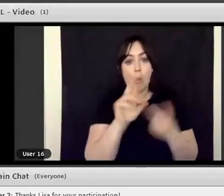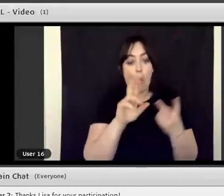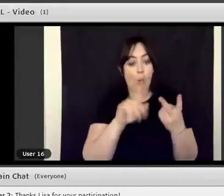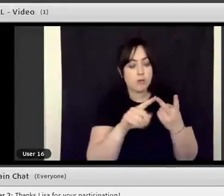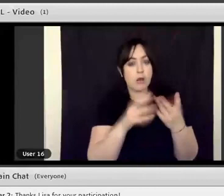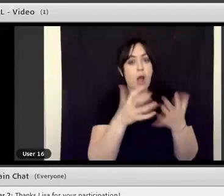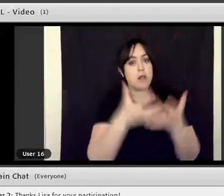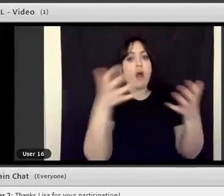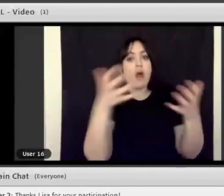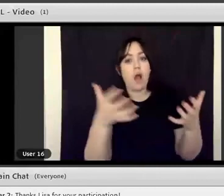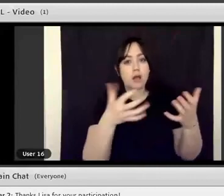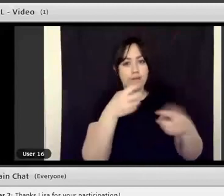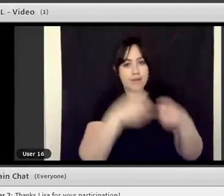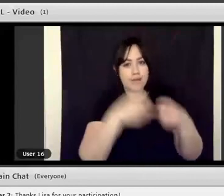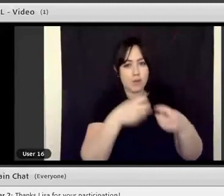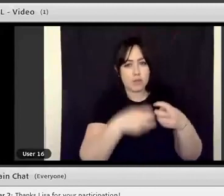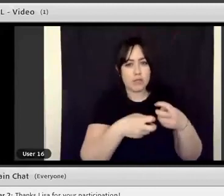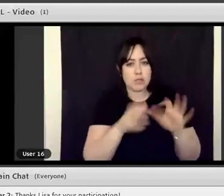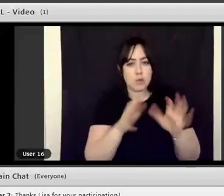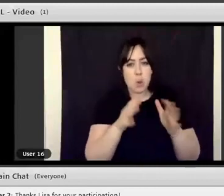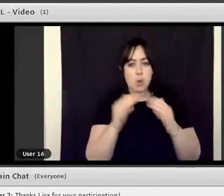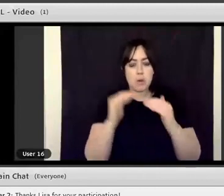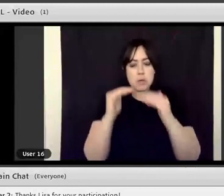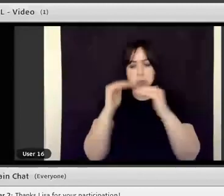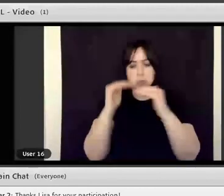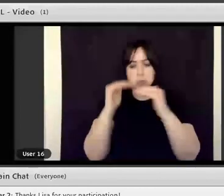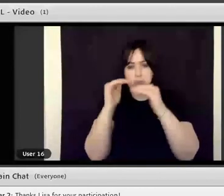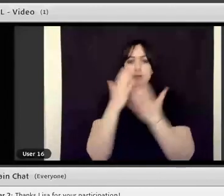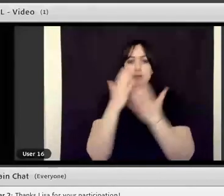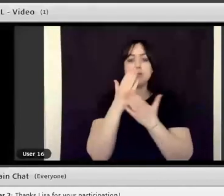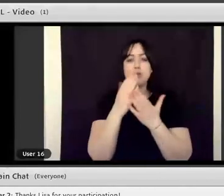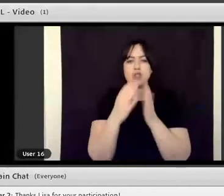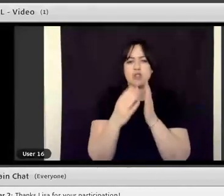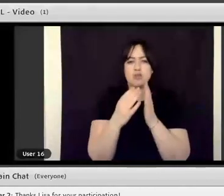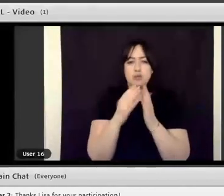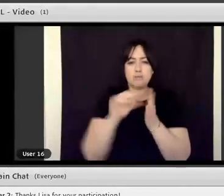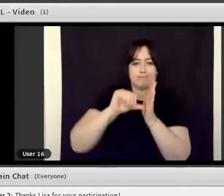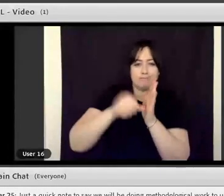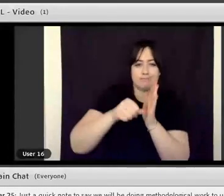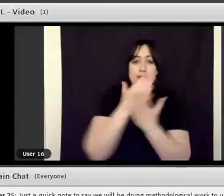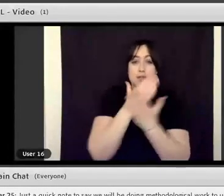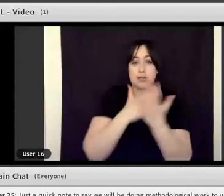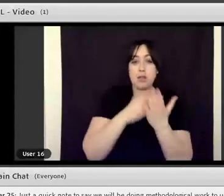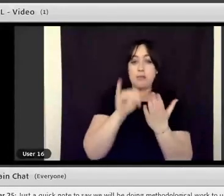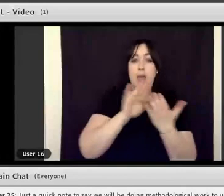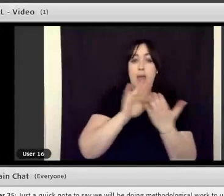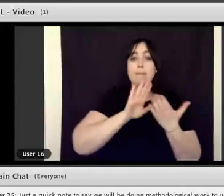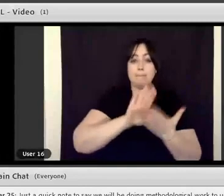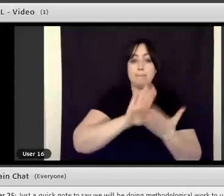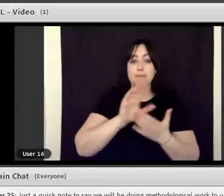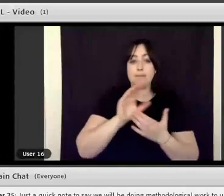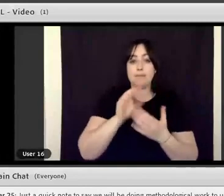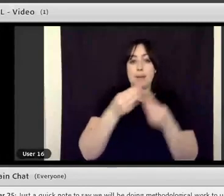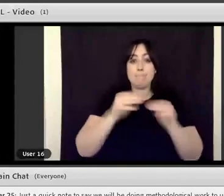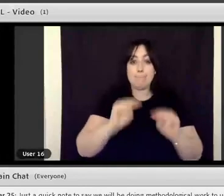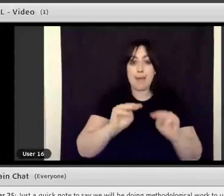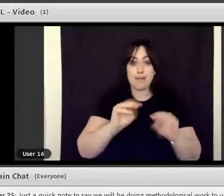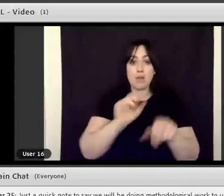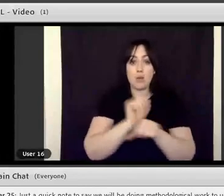difficulty. So just to say that, again, some of this methodological work was done. Of course, it was limited